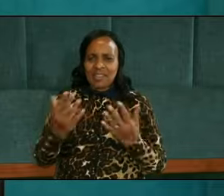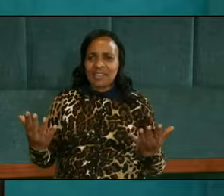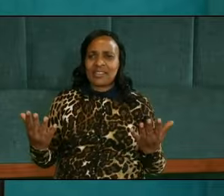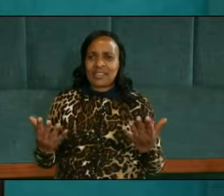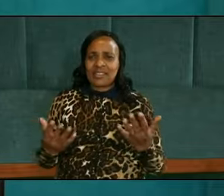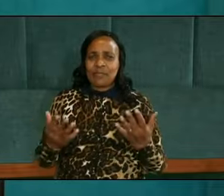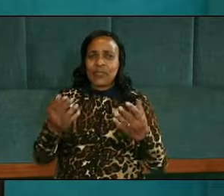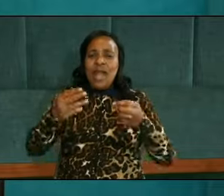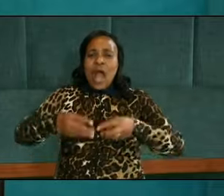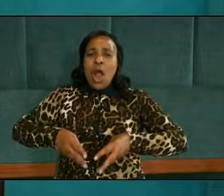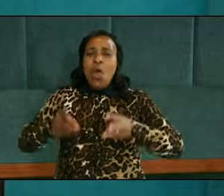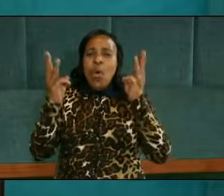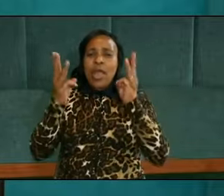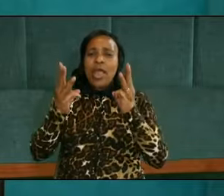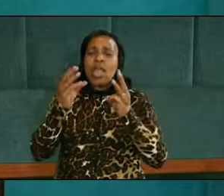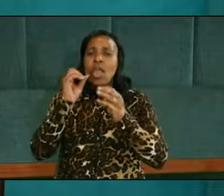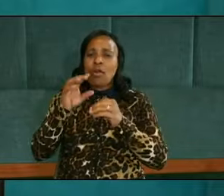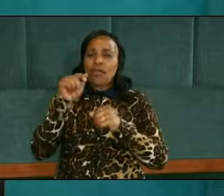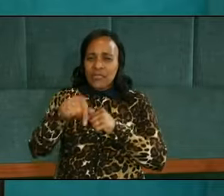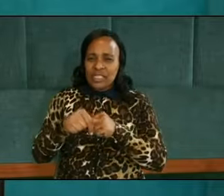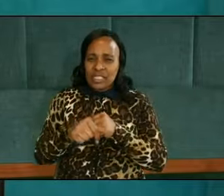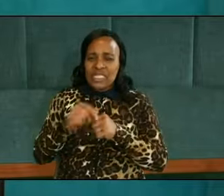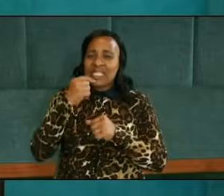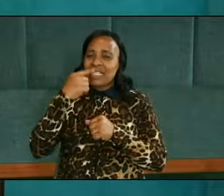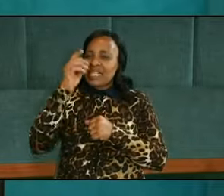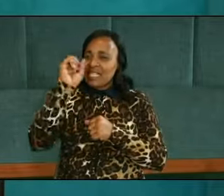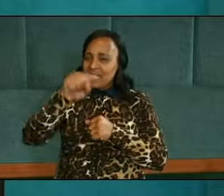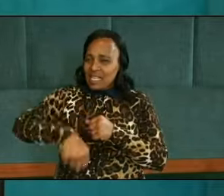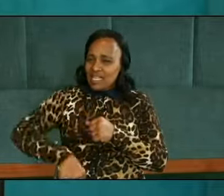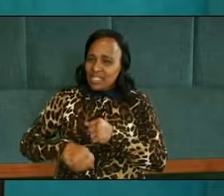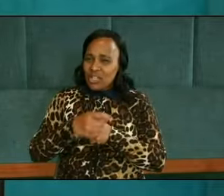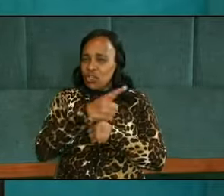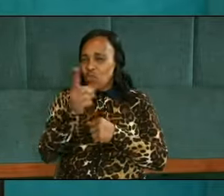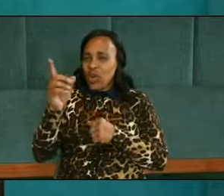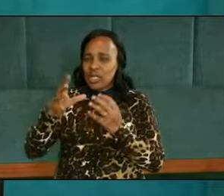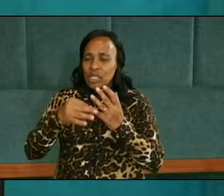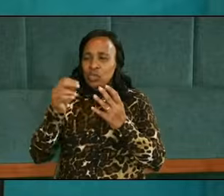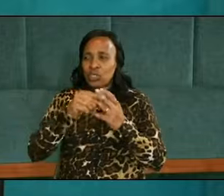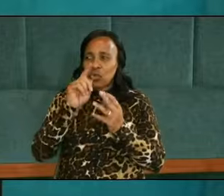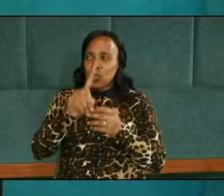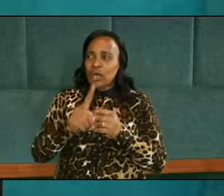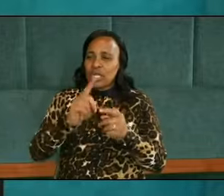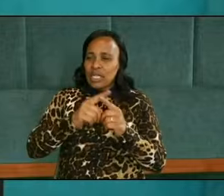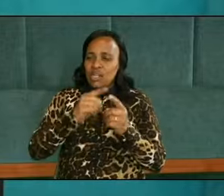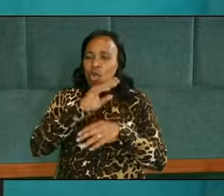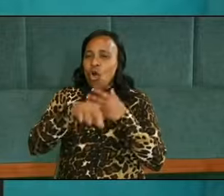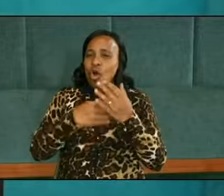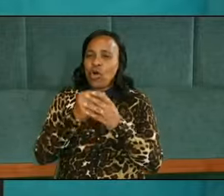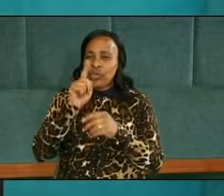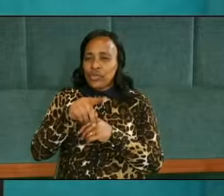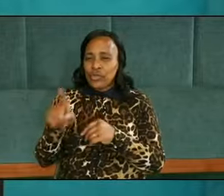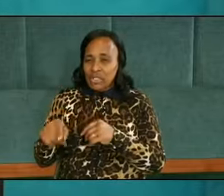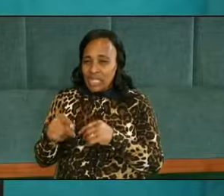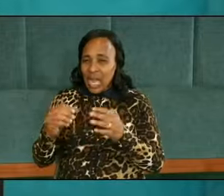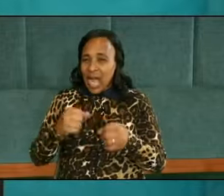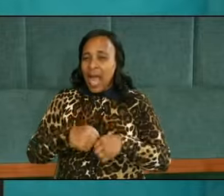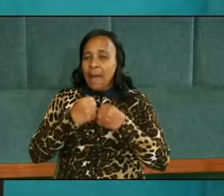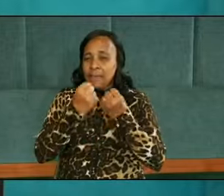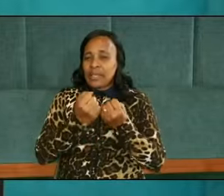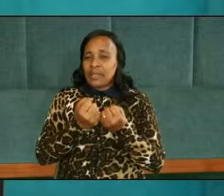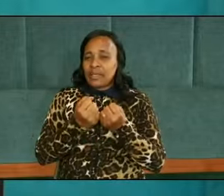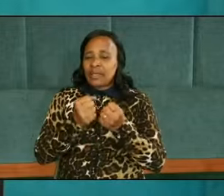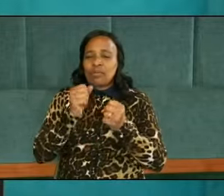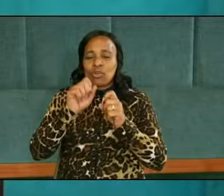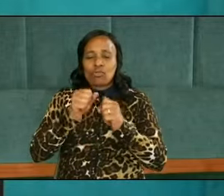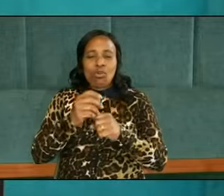of affirming Saul and telling him, yes, it is you, you are the chosen one. And then when all those things happened, he went on to prophesy